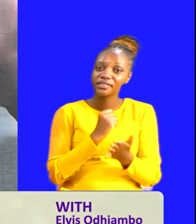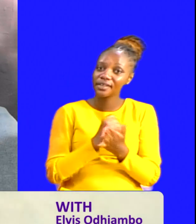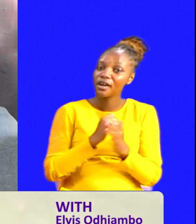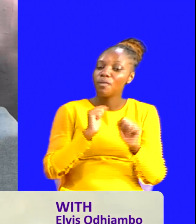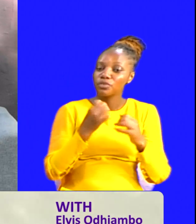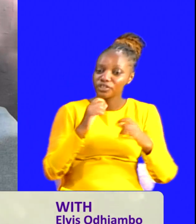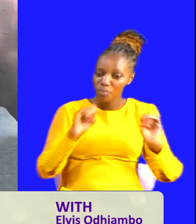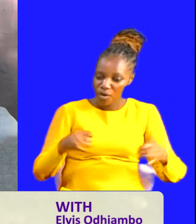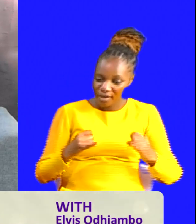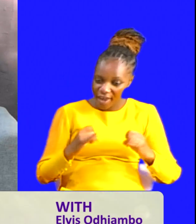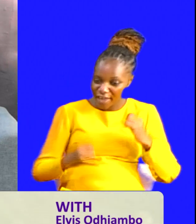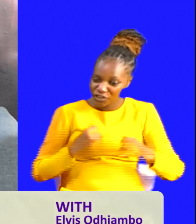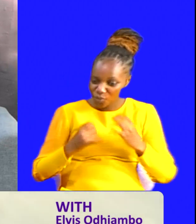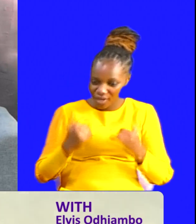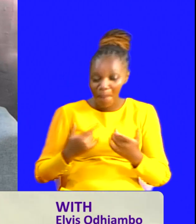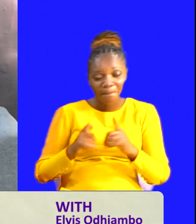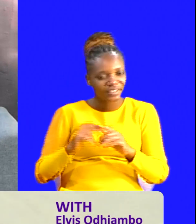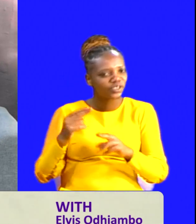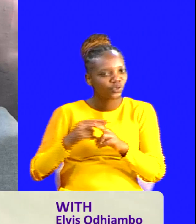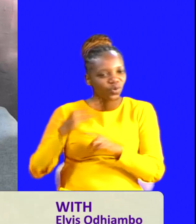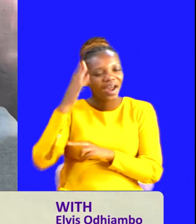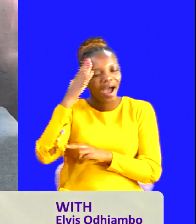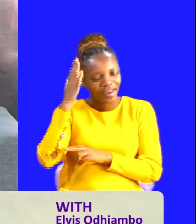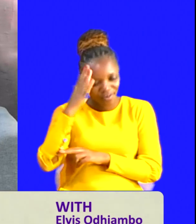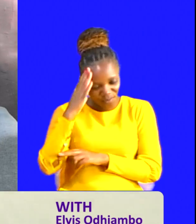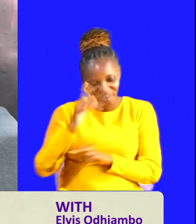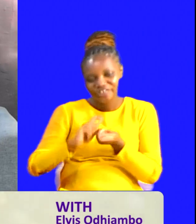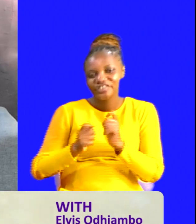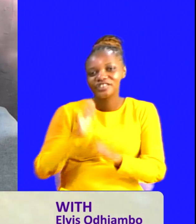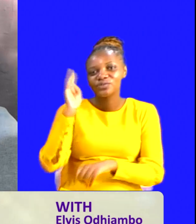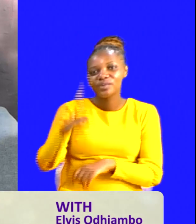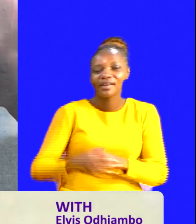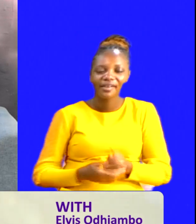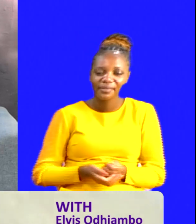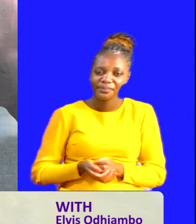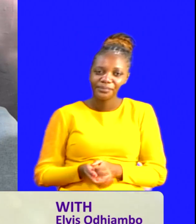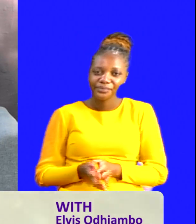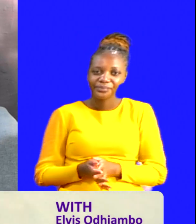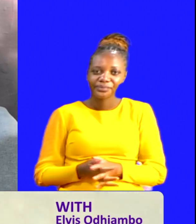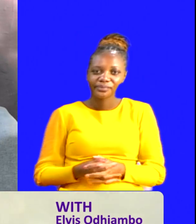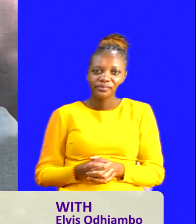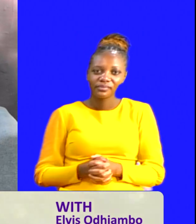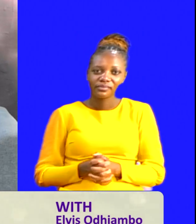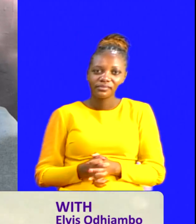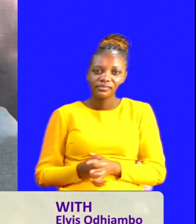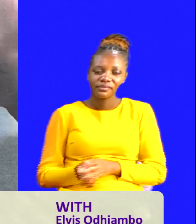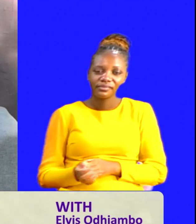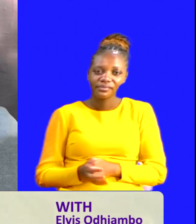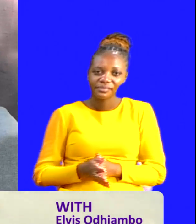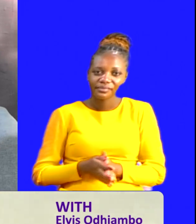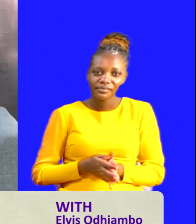the win while it still lasts, but then again, kudos to them for getting their win. Yes. Okay, thank